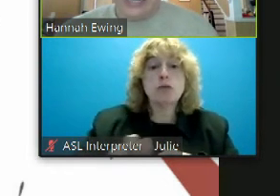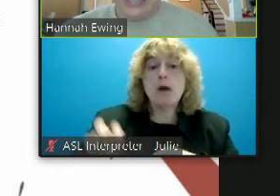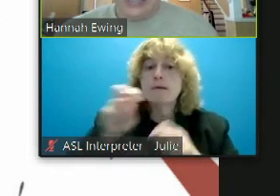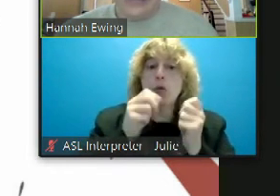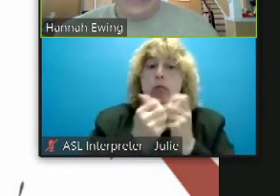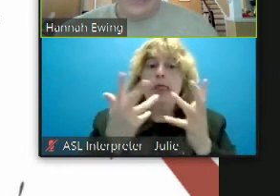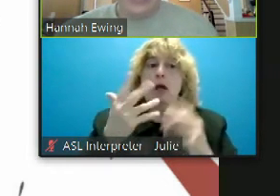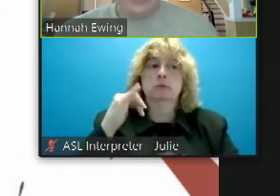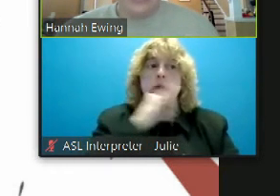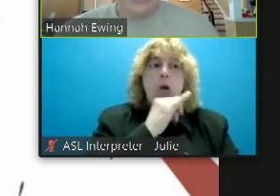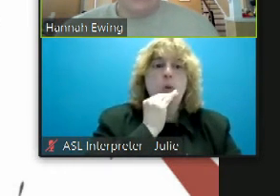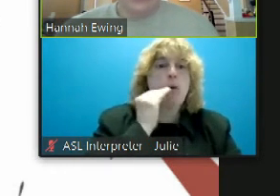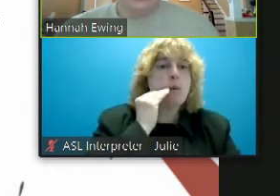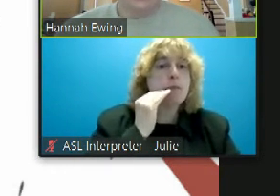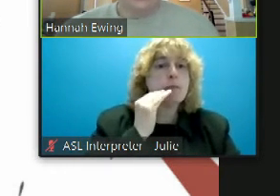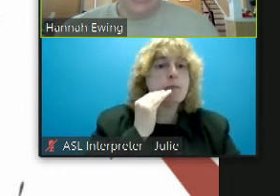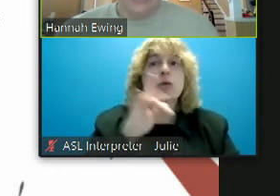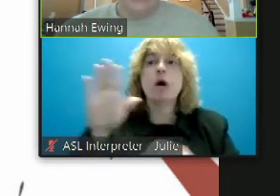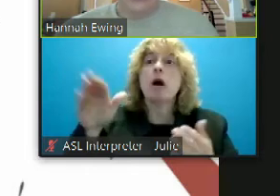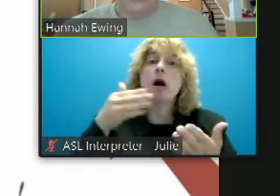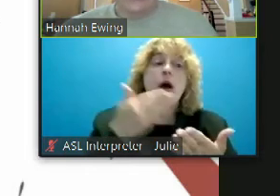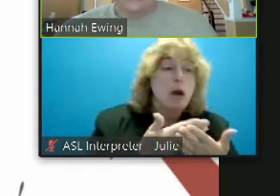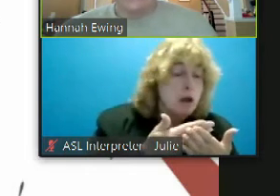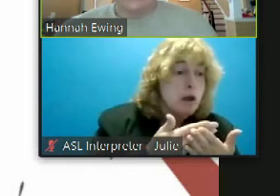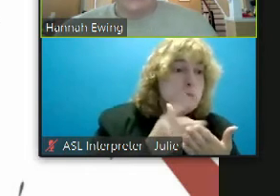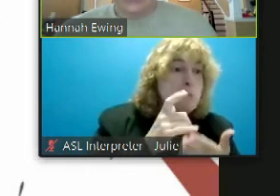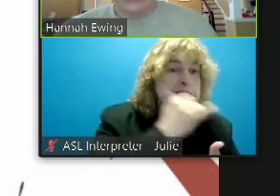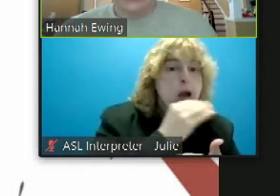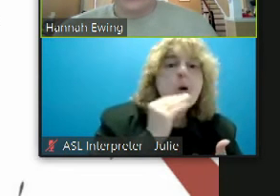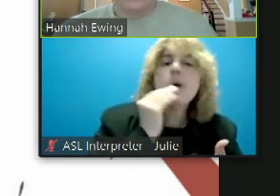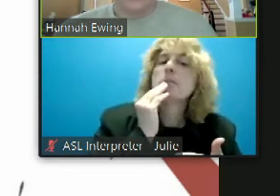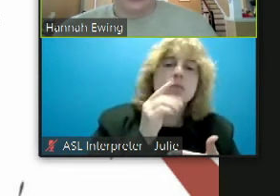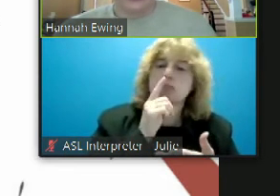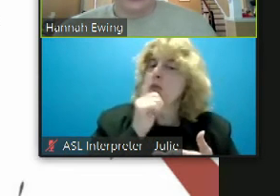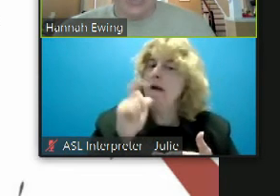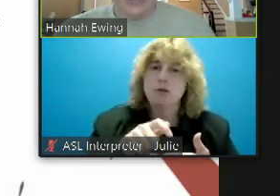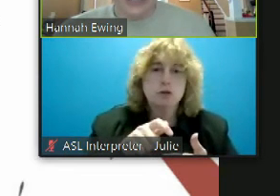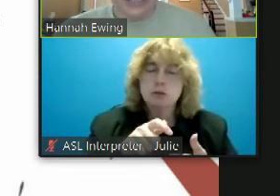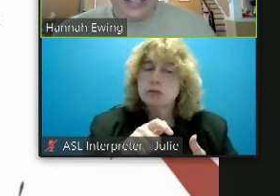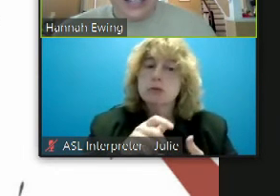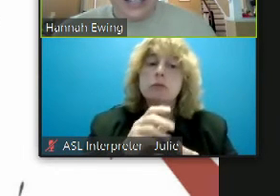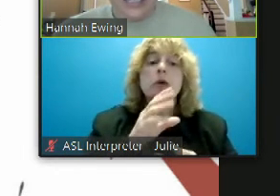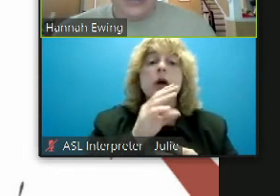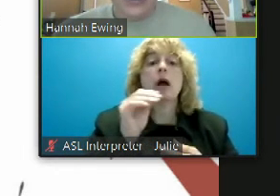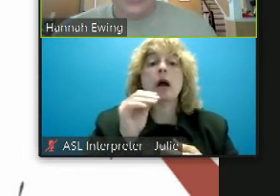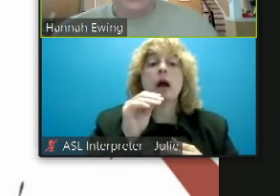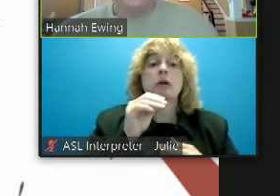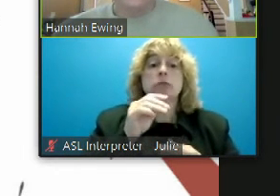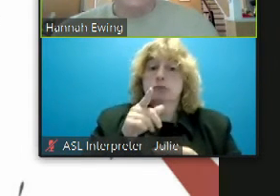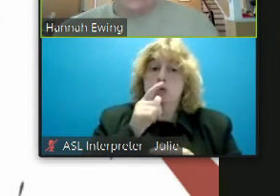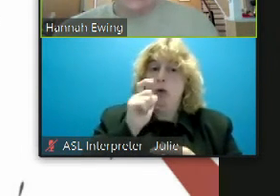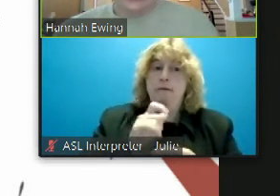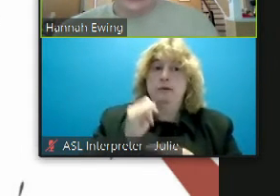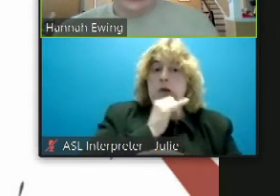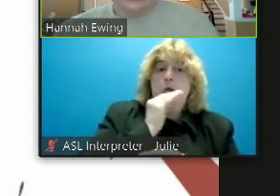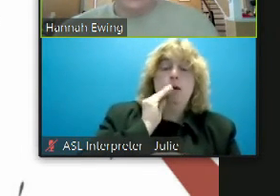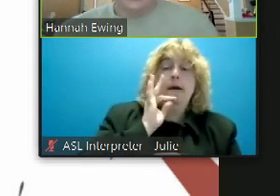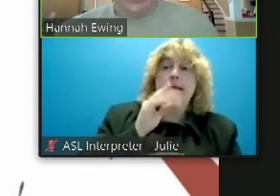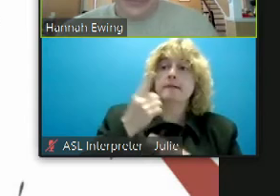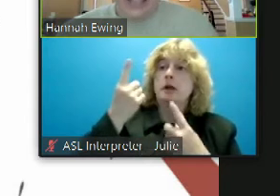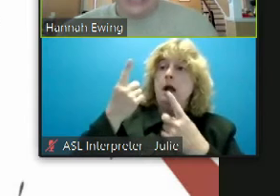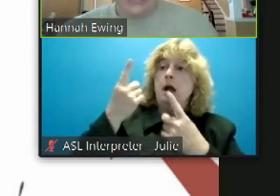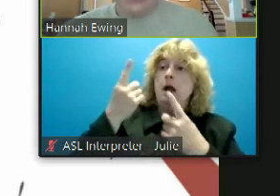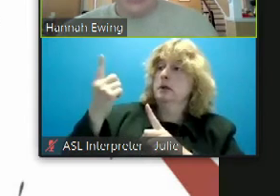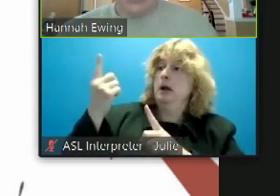14 days. You do not have to quarantine if you are exposed to someone who had COVID-19. We ask that you